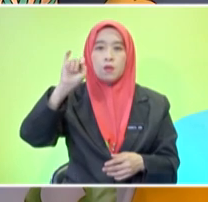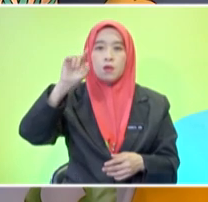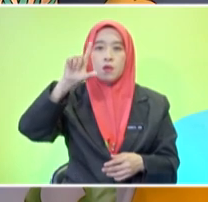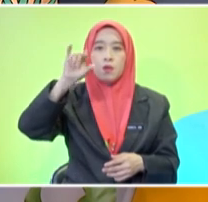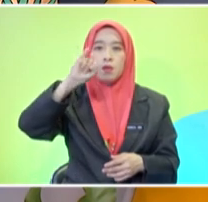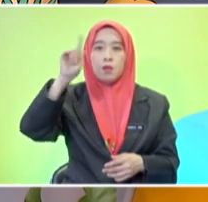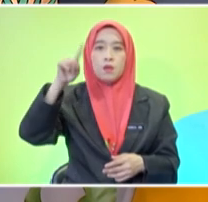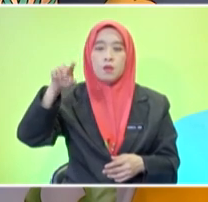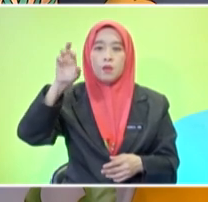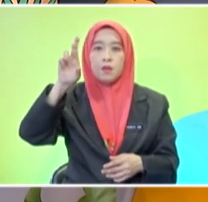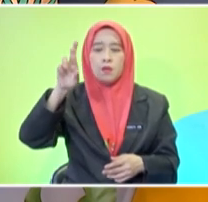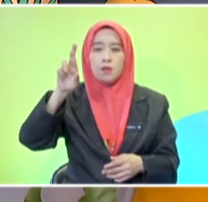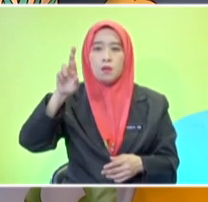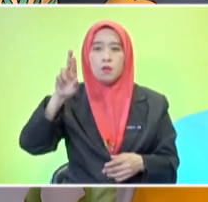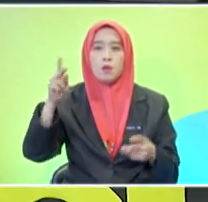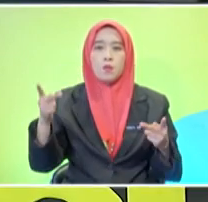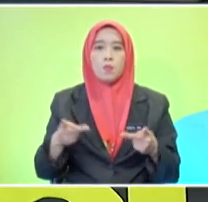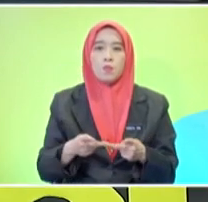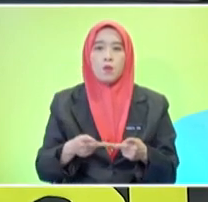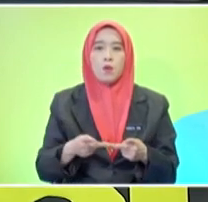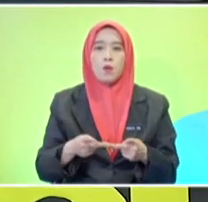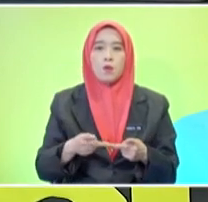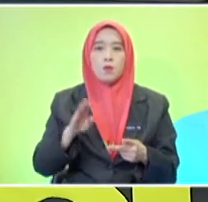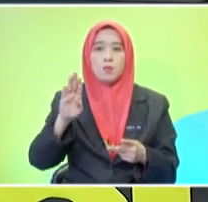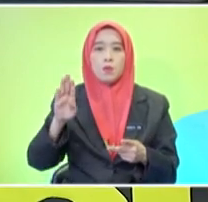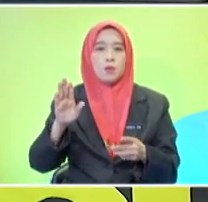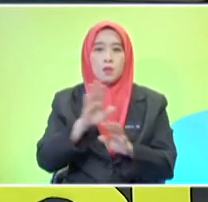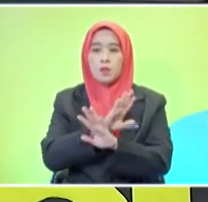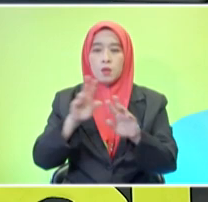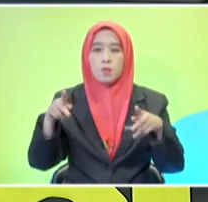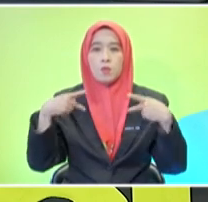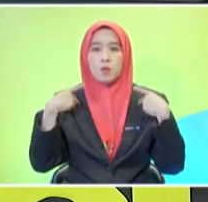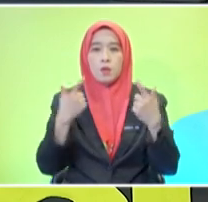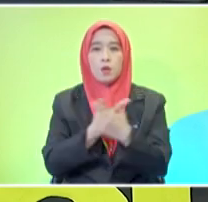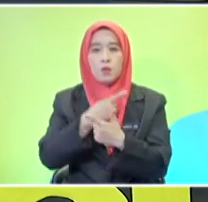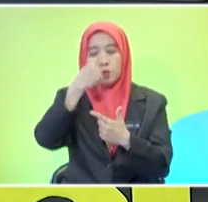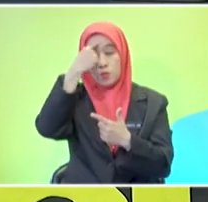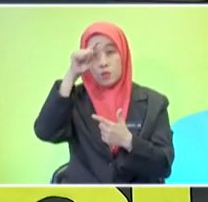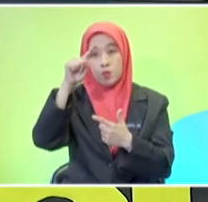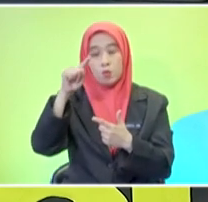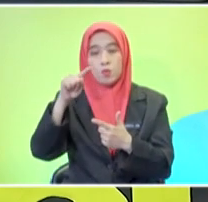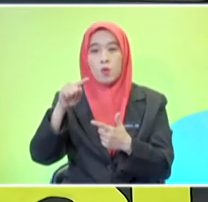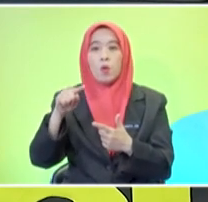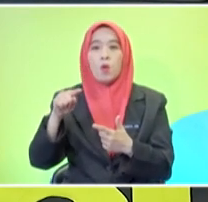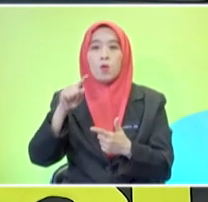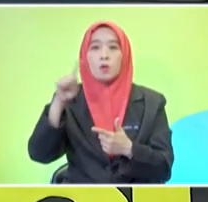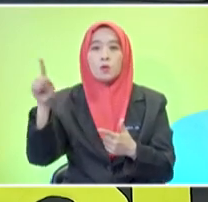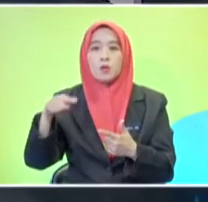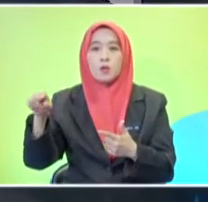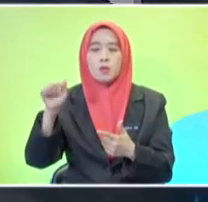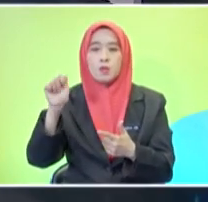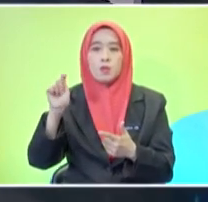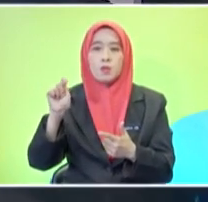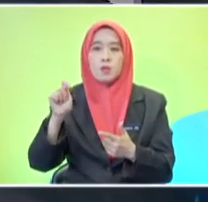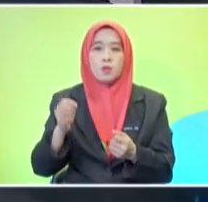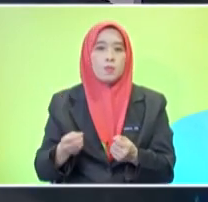doesn't, Pot B doesn't need to compete for nutrients. Mm-hmm. So they will just absorb everything. Because there's so many nutrients